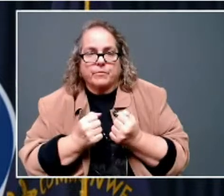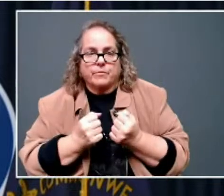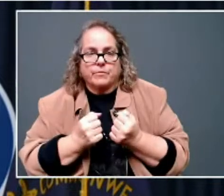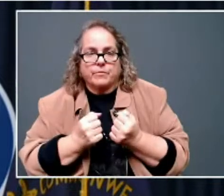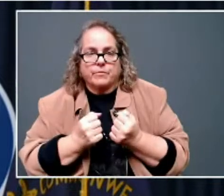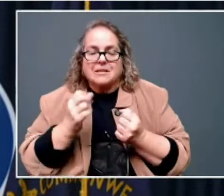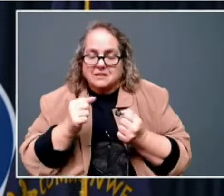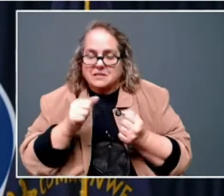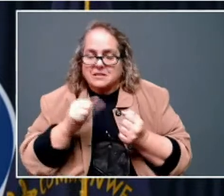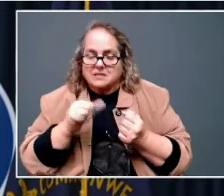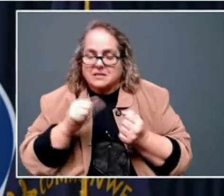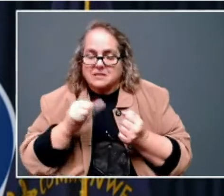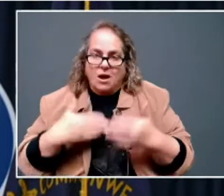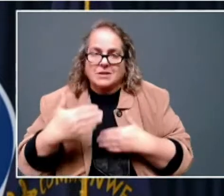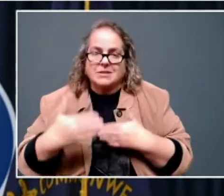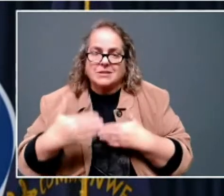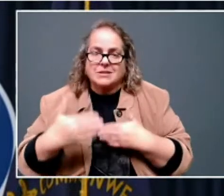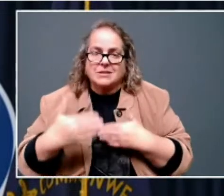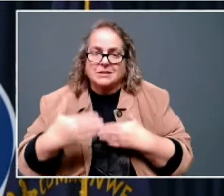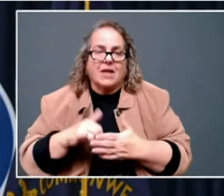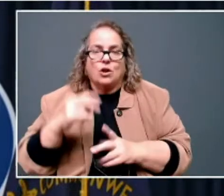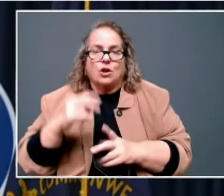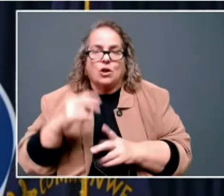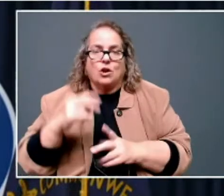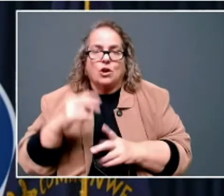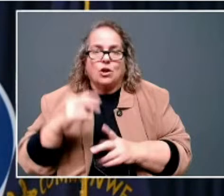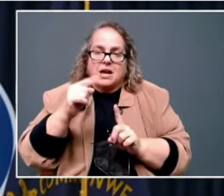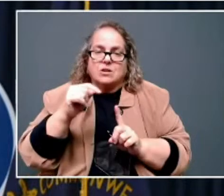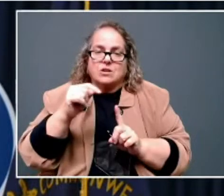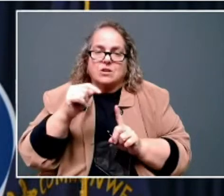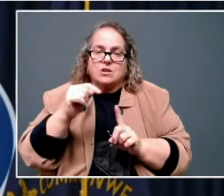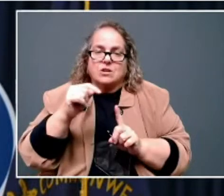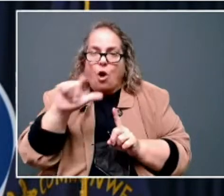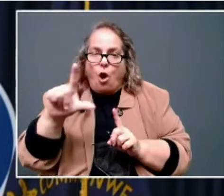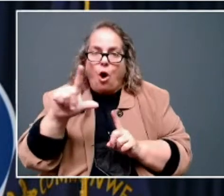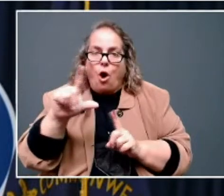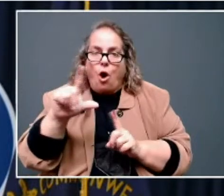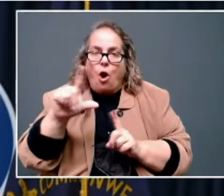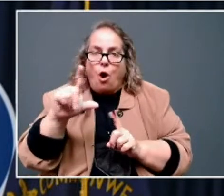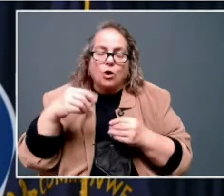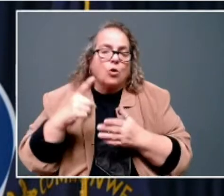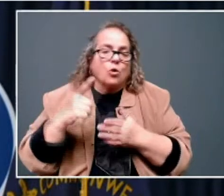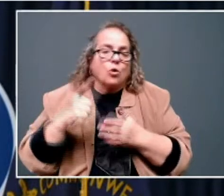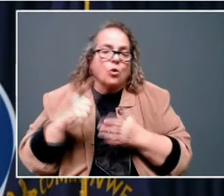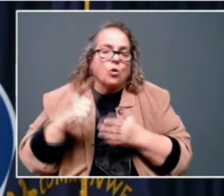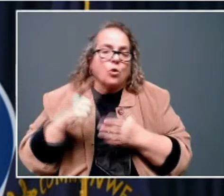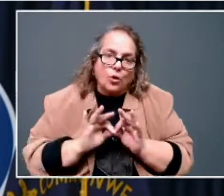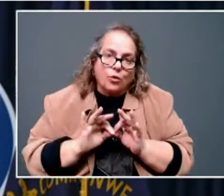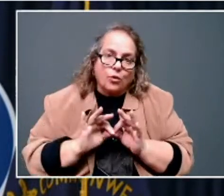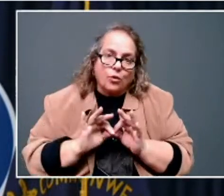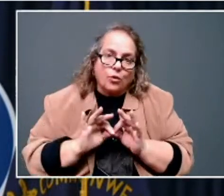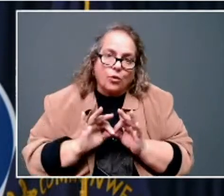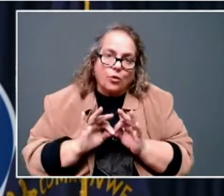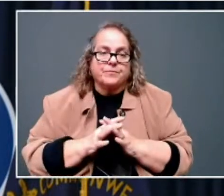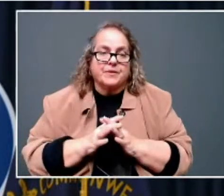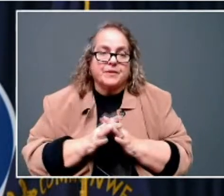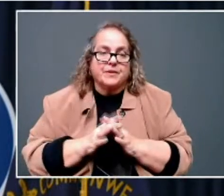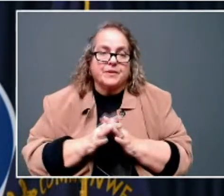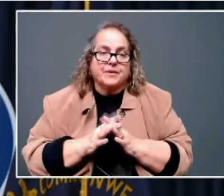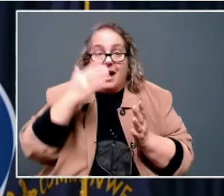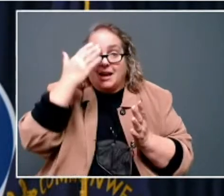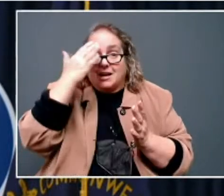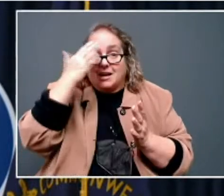process that looks at the overall market of what it's worth. So I don't know how many Pinocchios